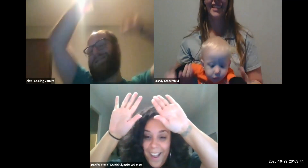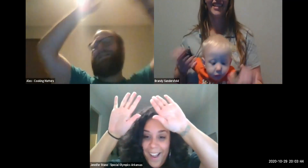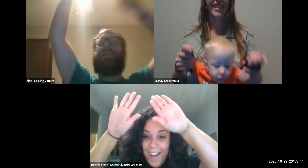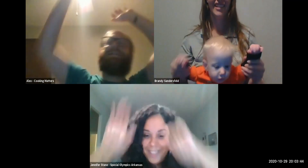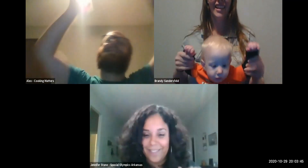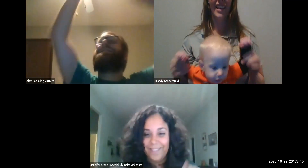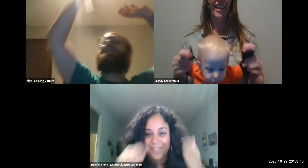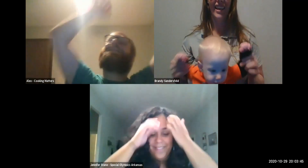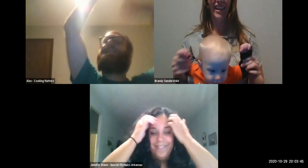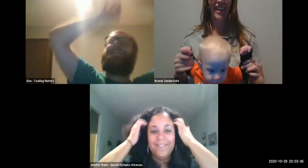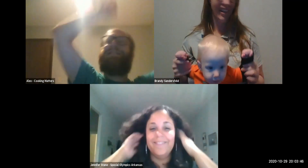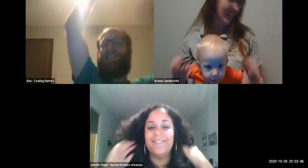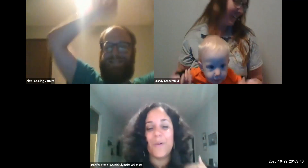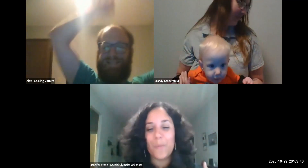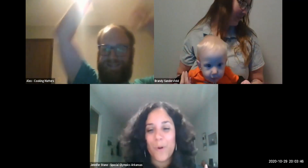Yay!